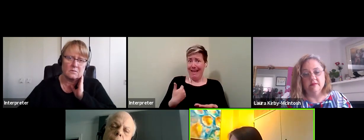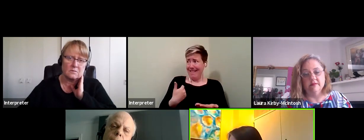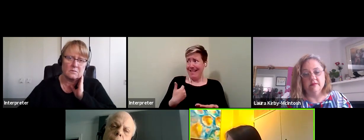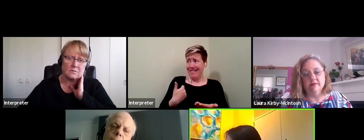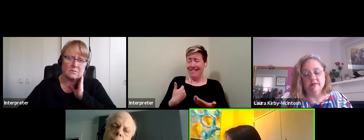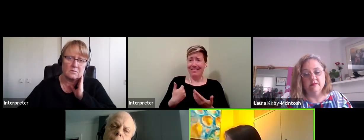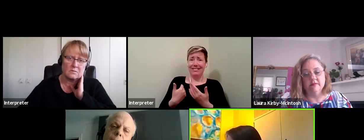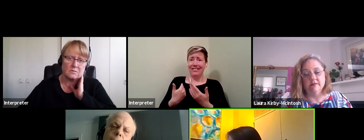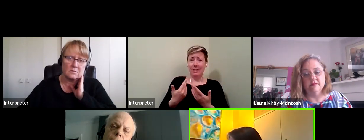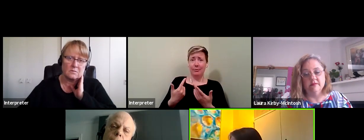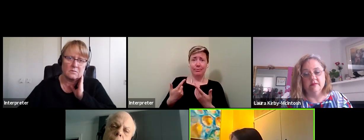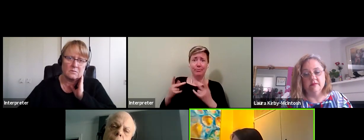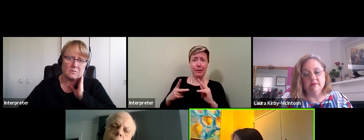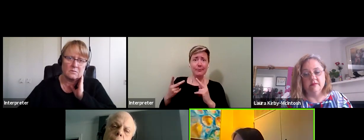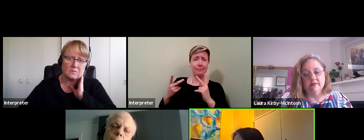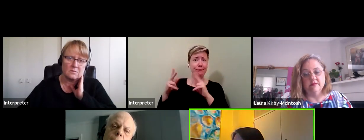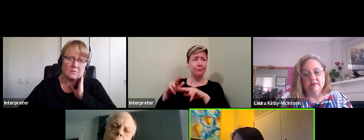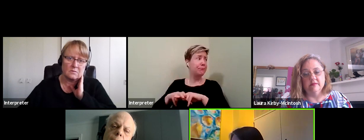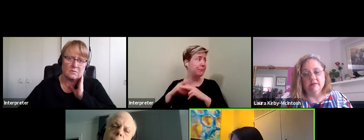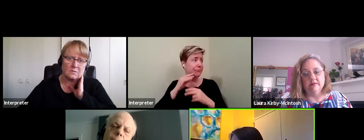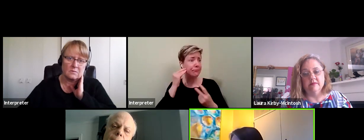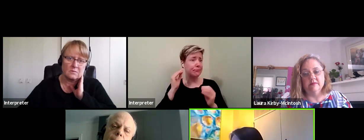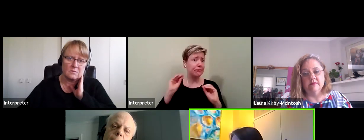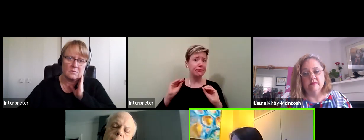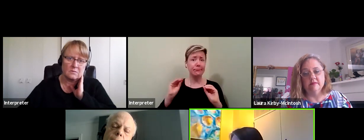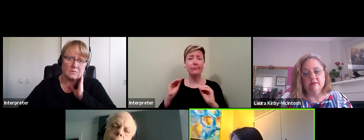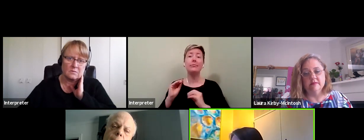those ends. Also,